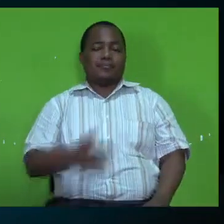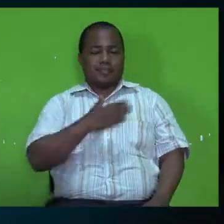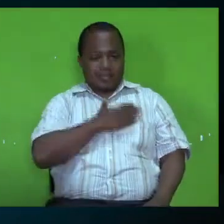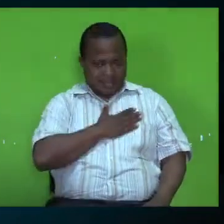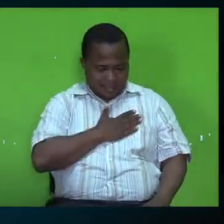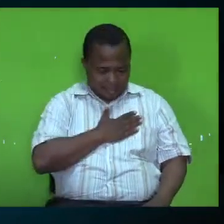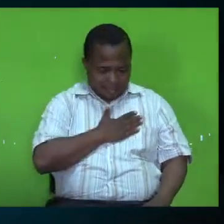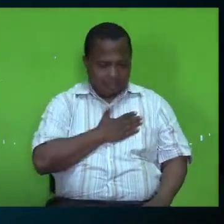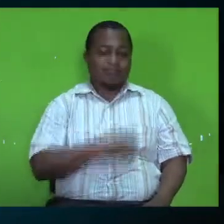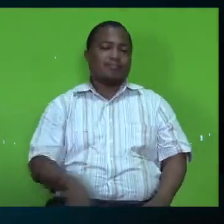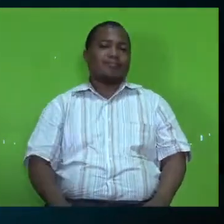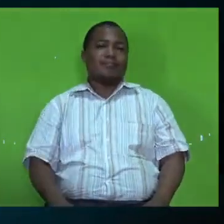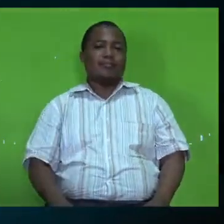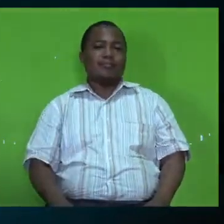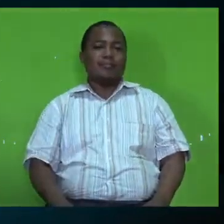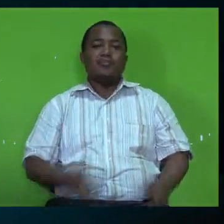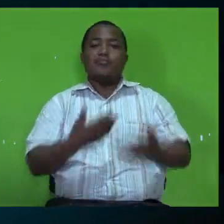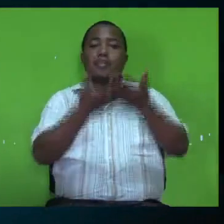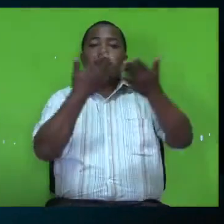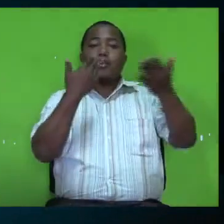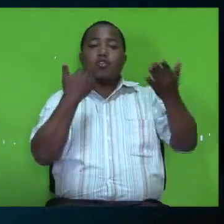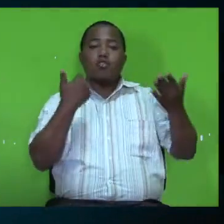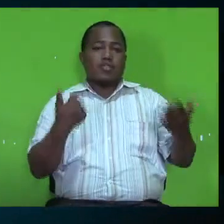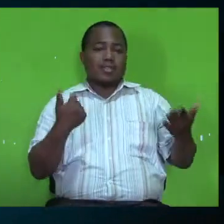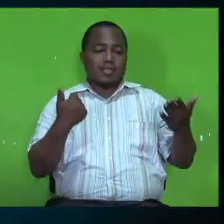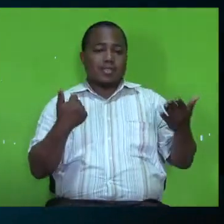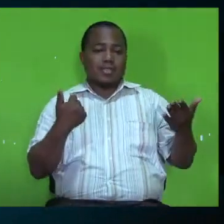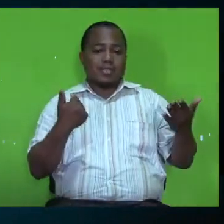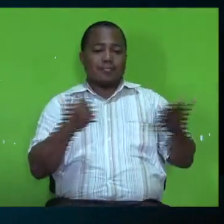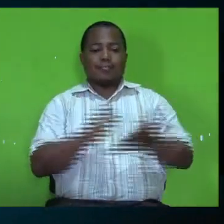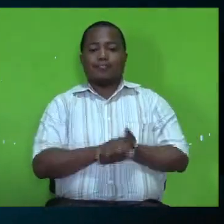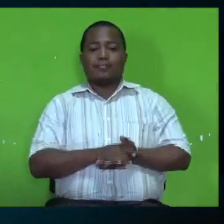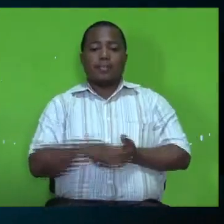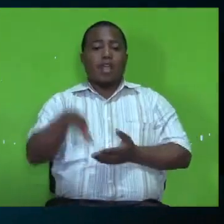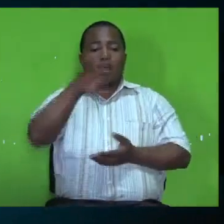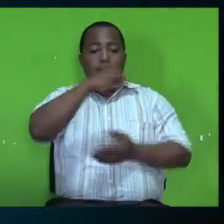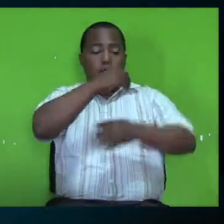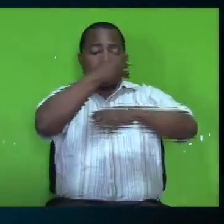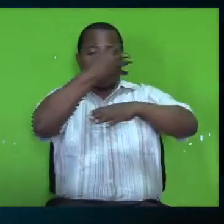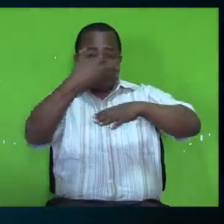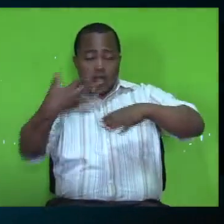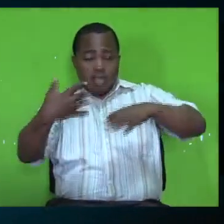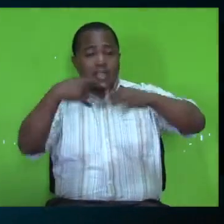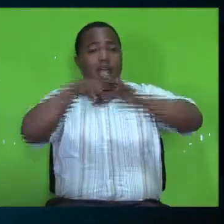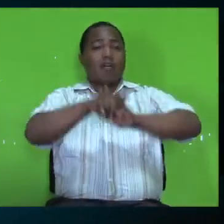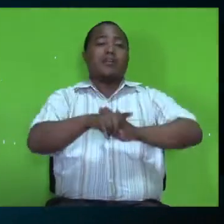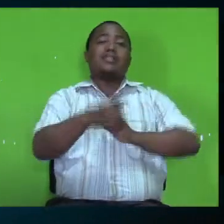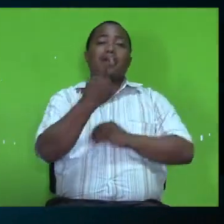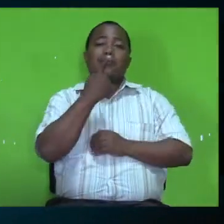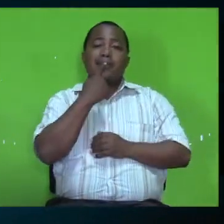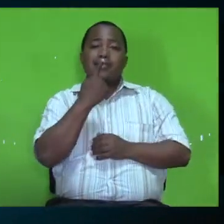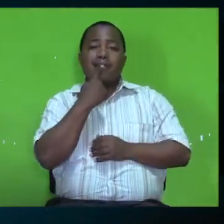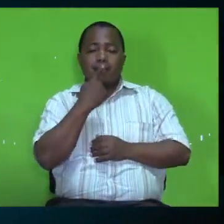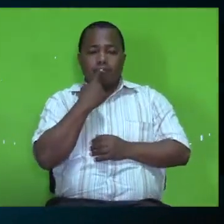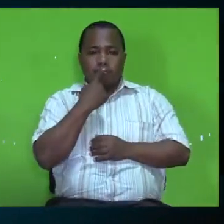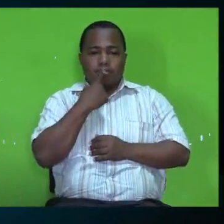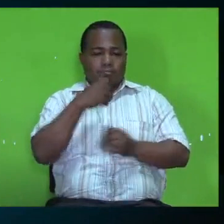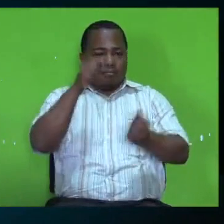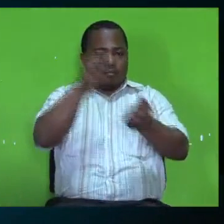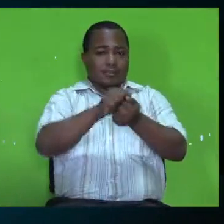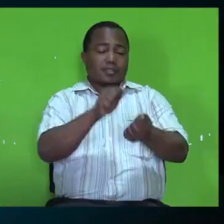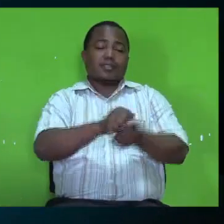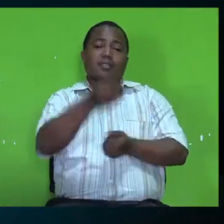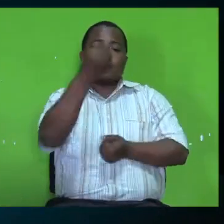Thank you very much. Because both water and mineral salts and